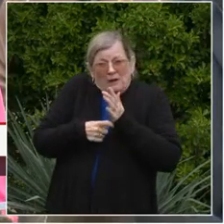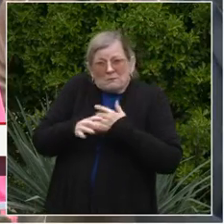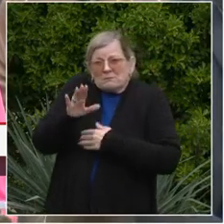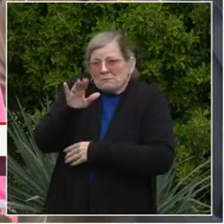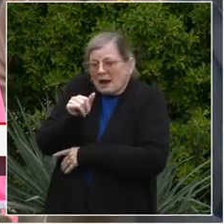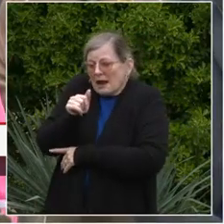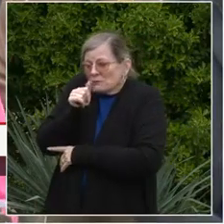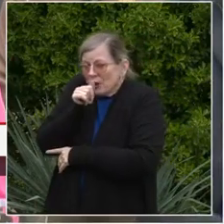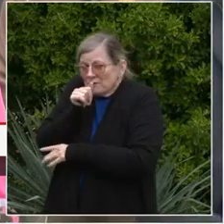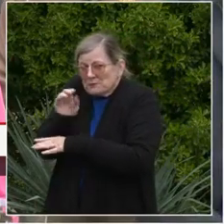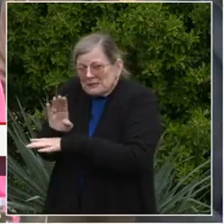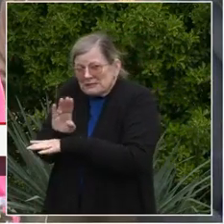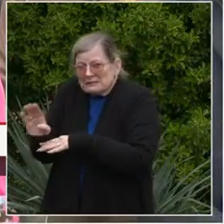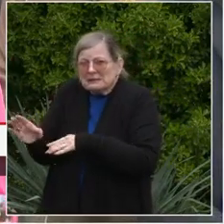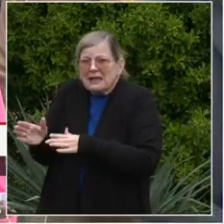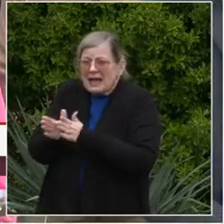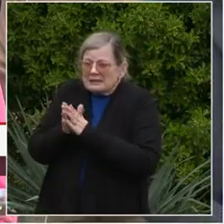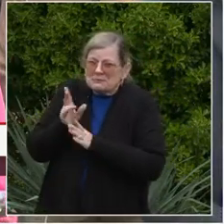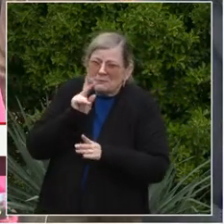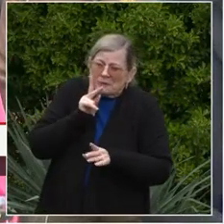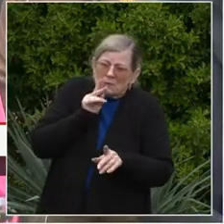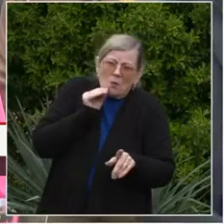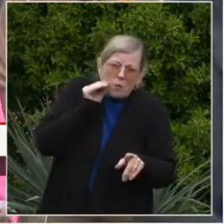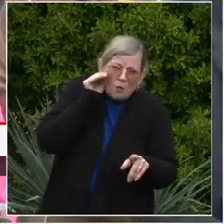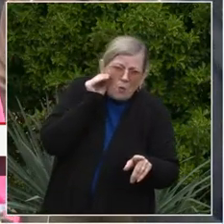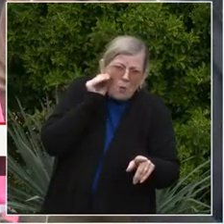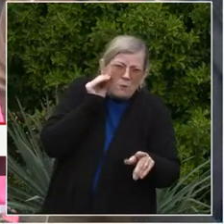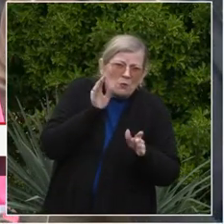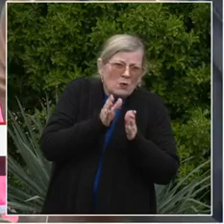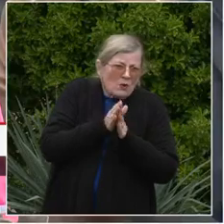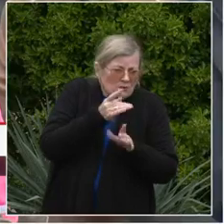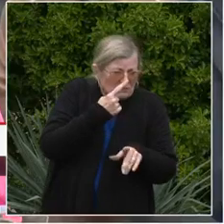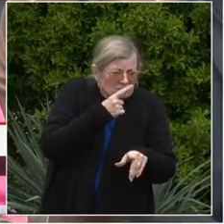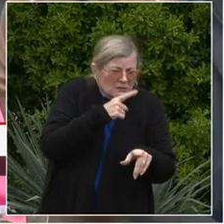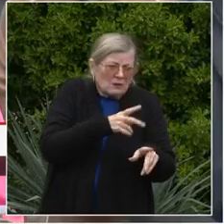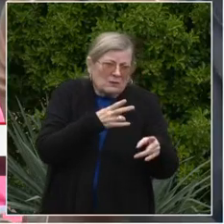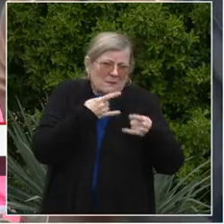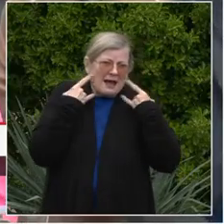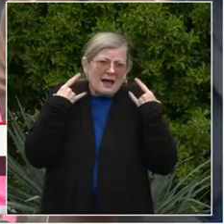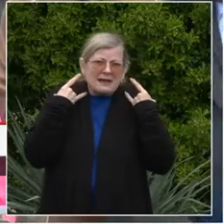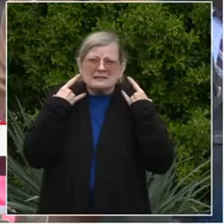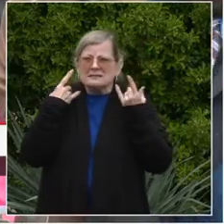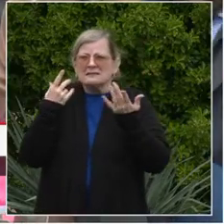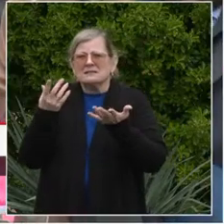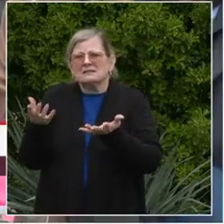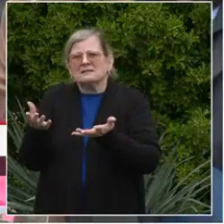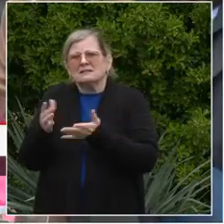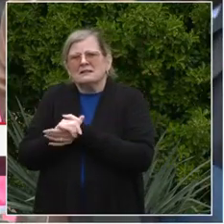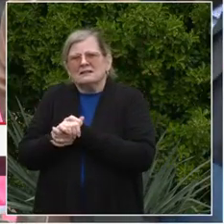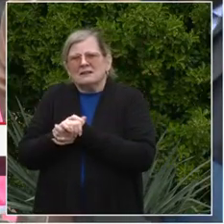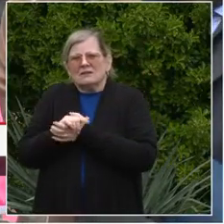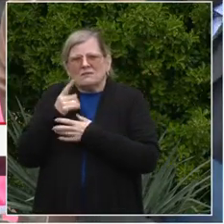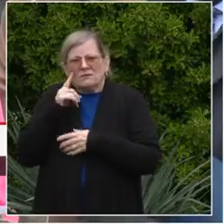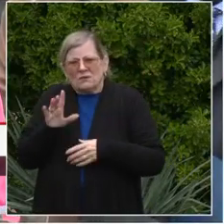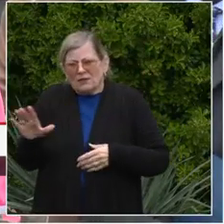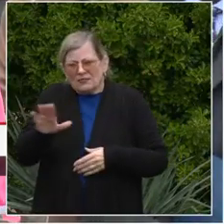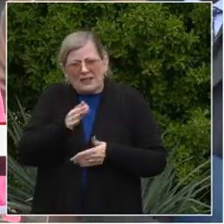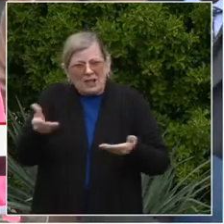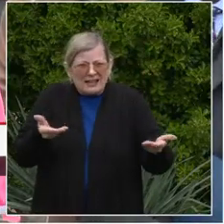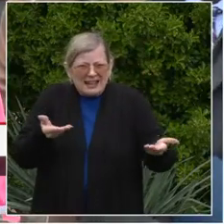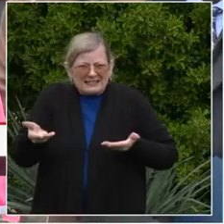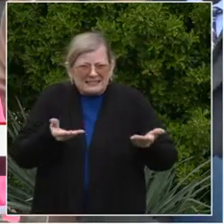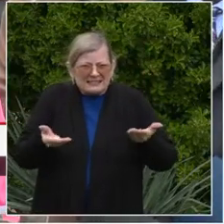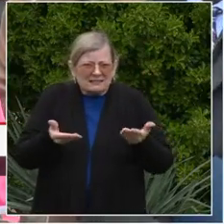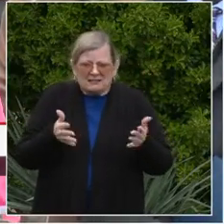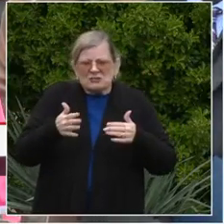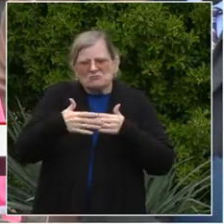businesses. People in their homes will have mask mandates or mask requirements for their guests, and so on